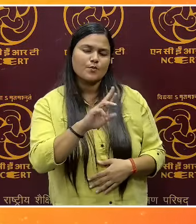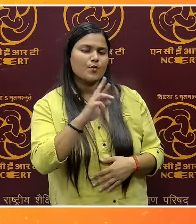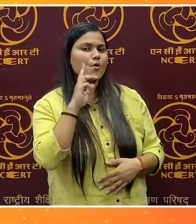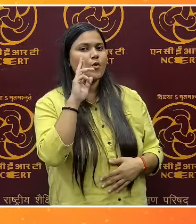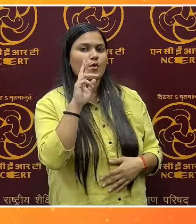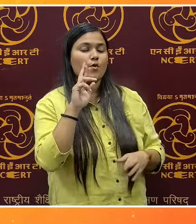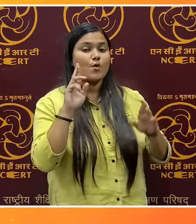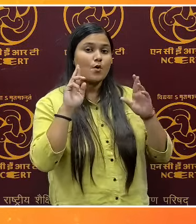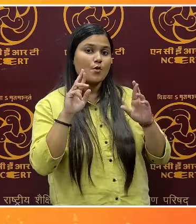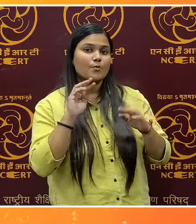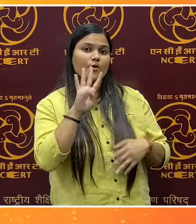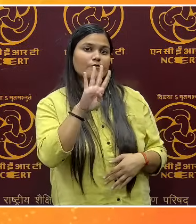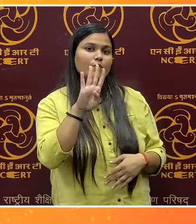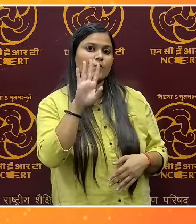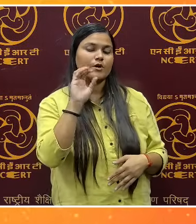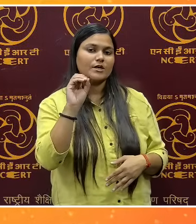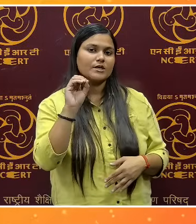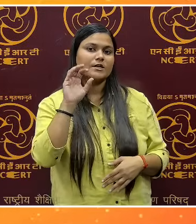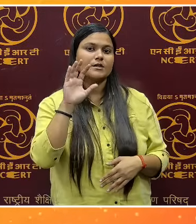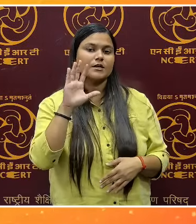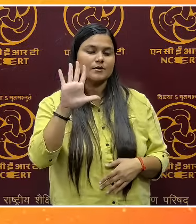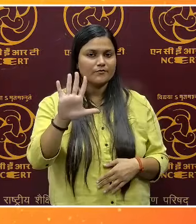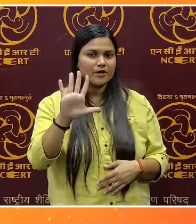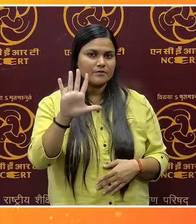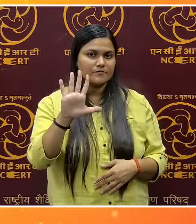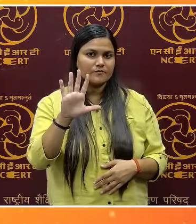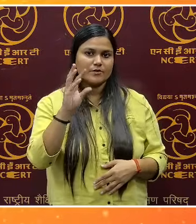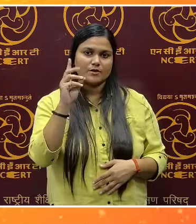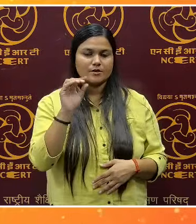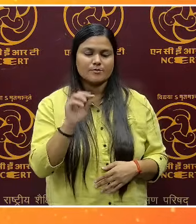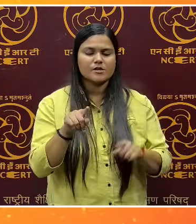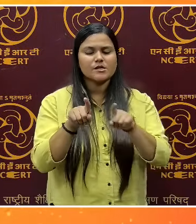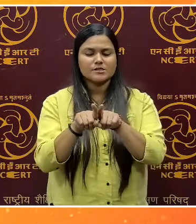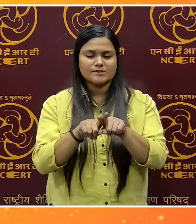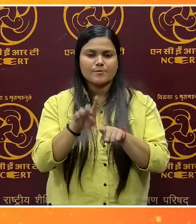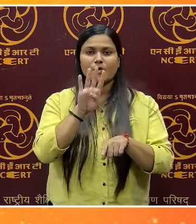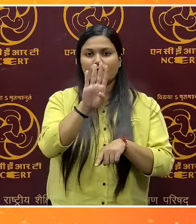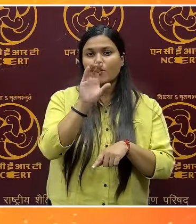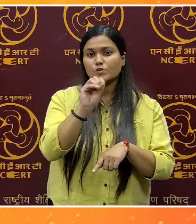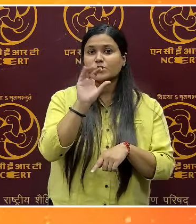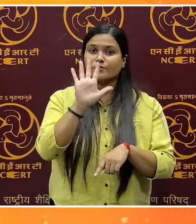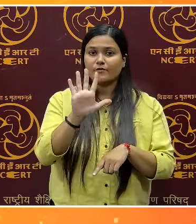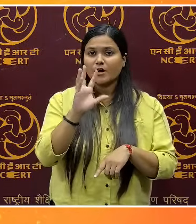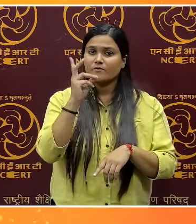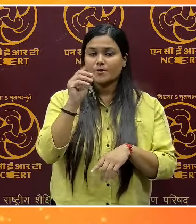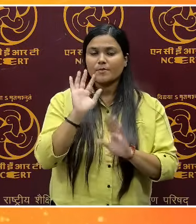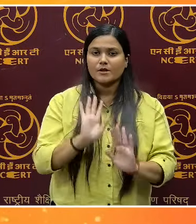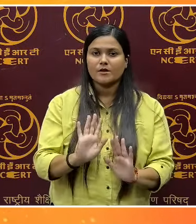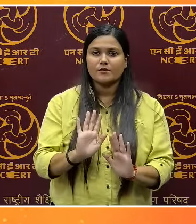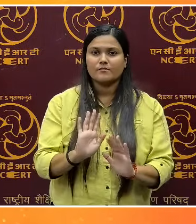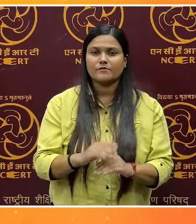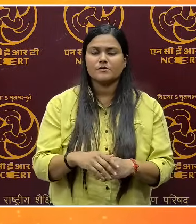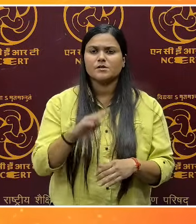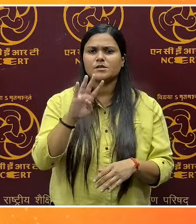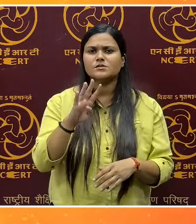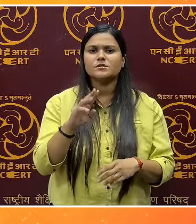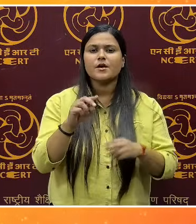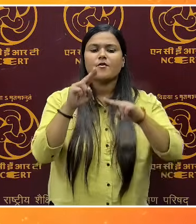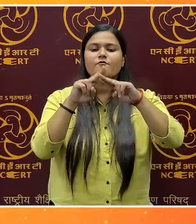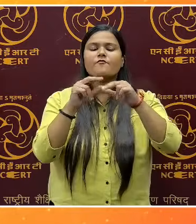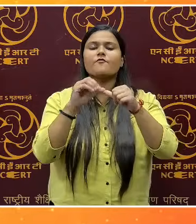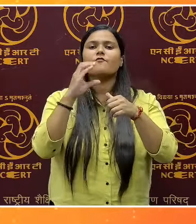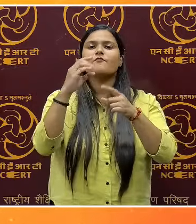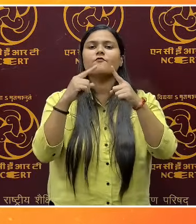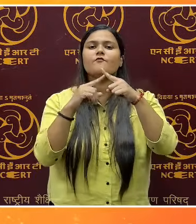number 405. 5. Okay. Let me start with a simple example. Okay. Let me find out its factors.